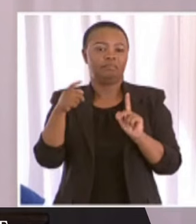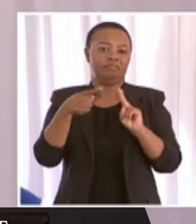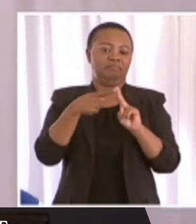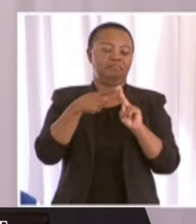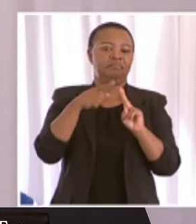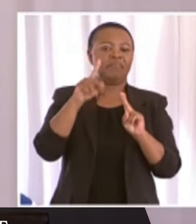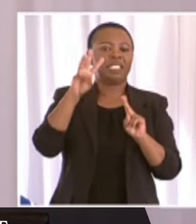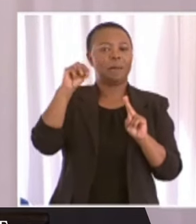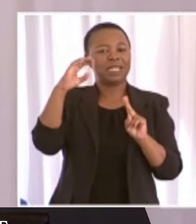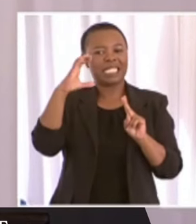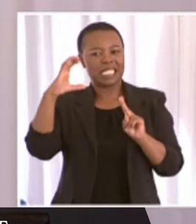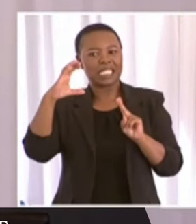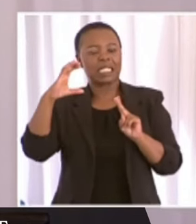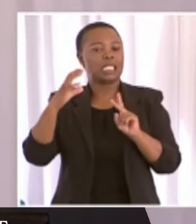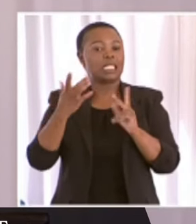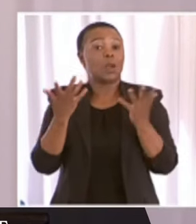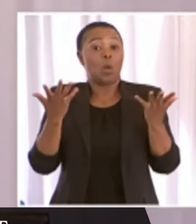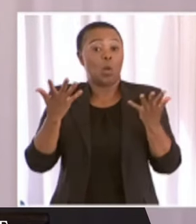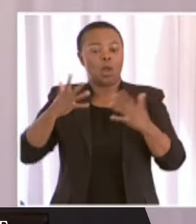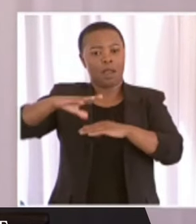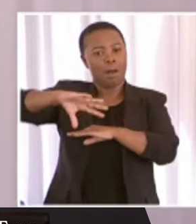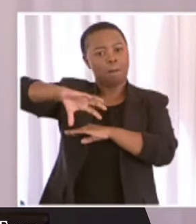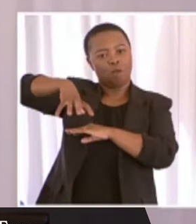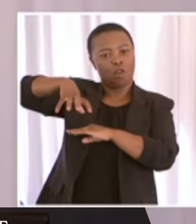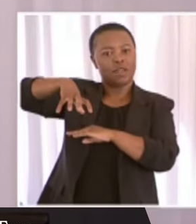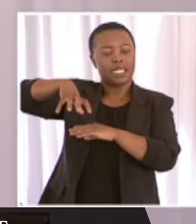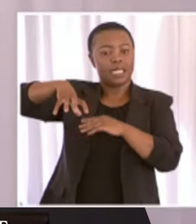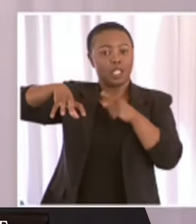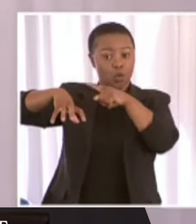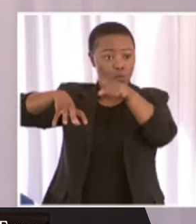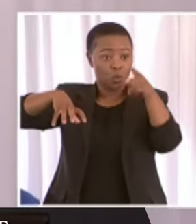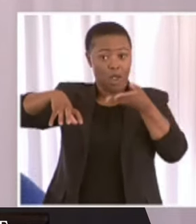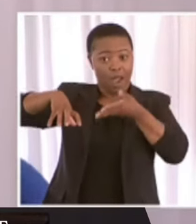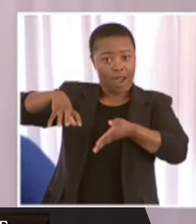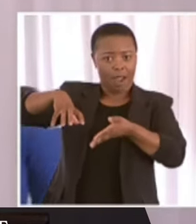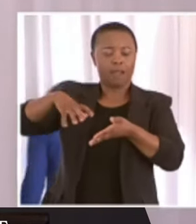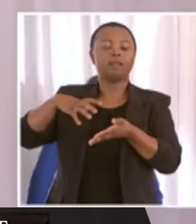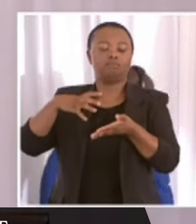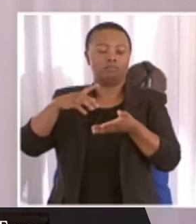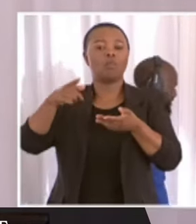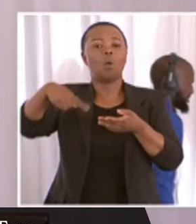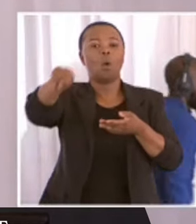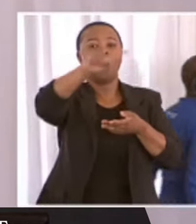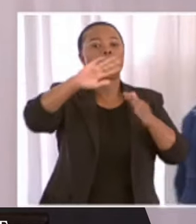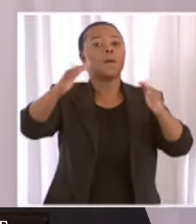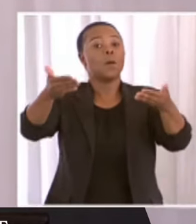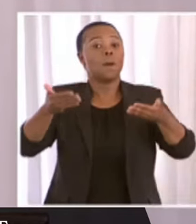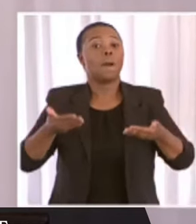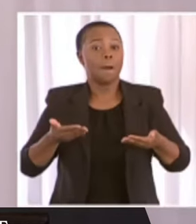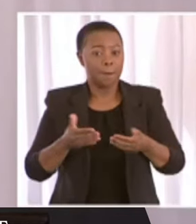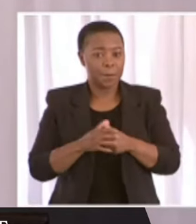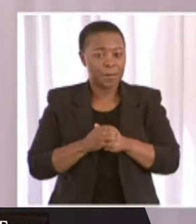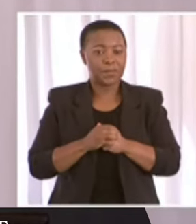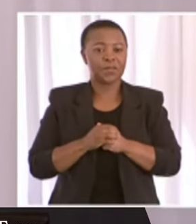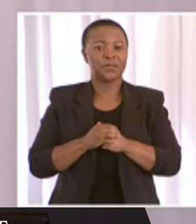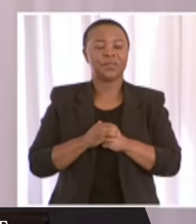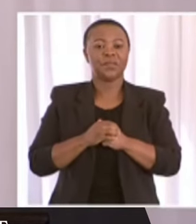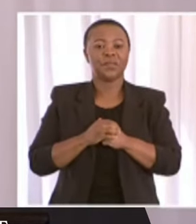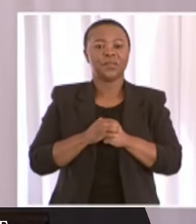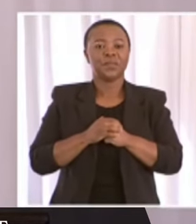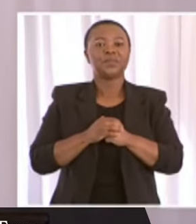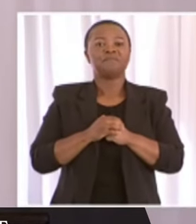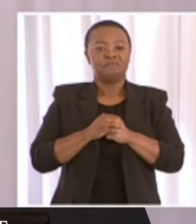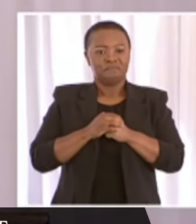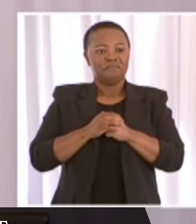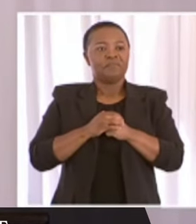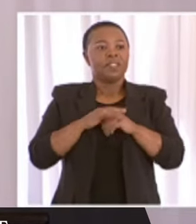and MECs from the provinces who have come here today, you're all welcome. We, of course, have many members